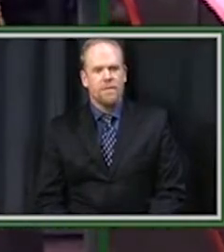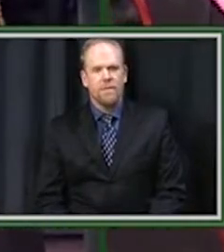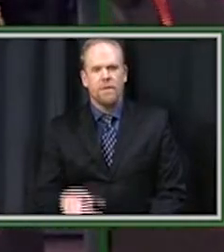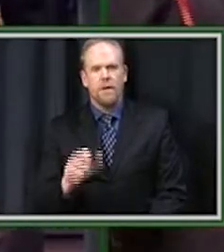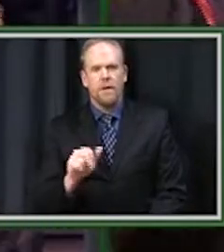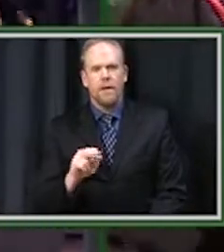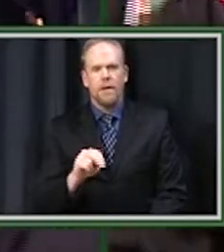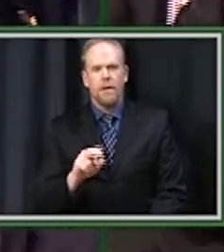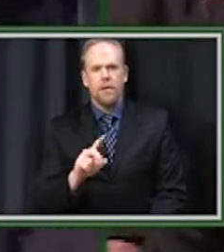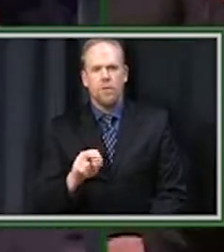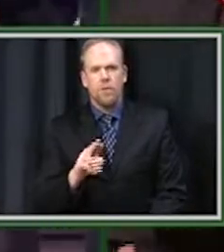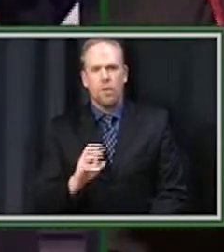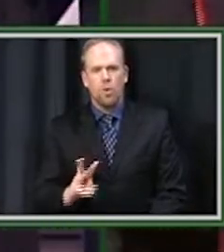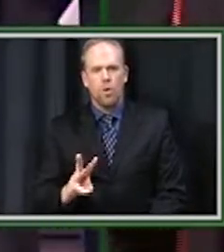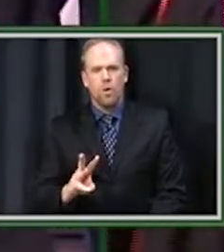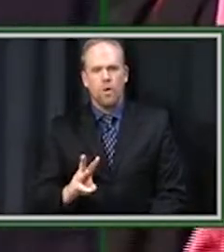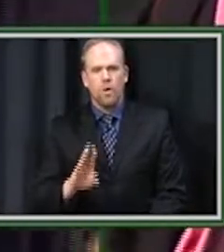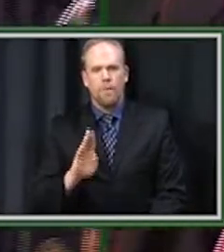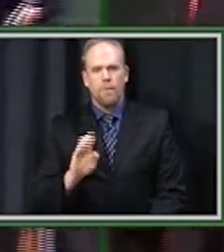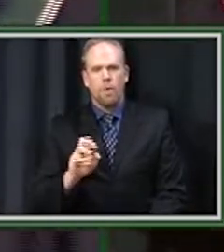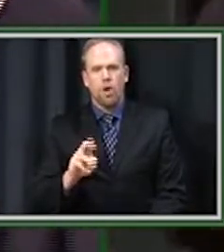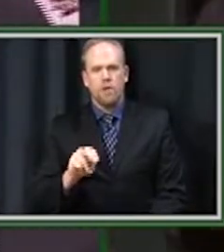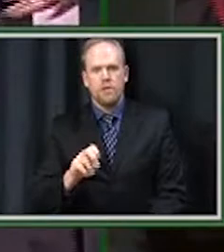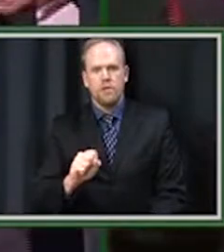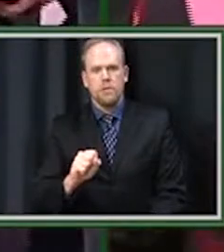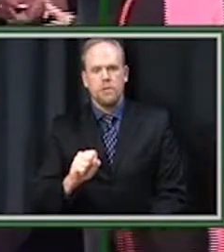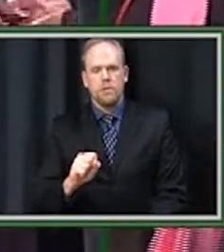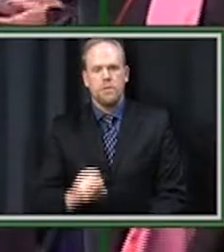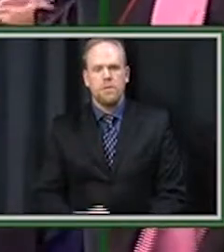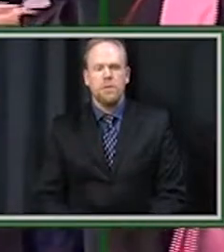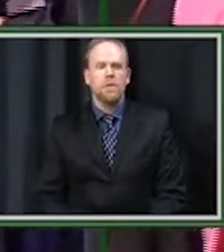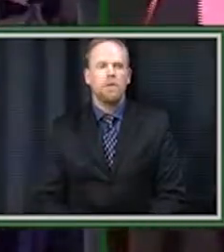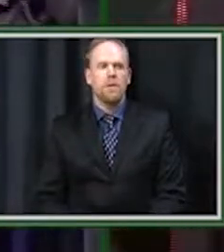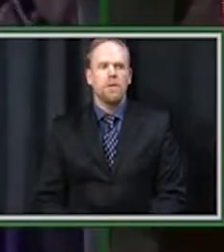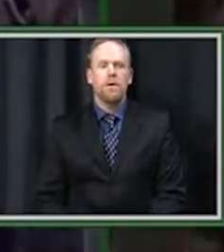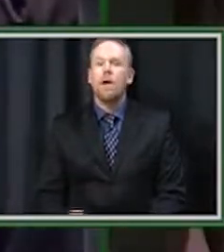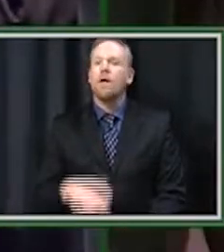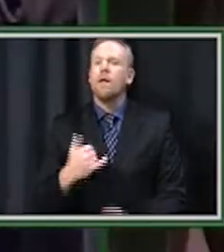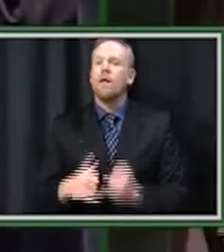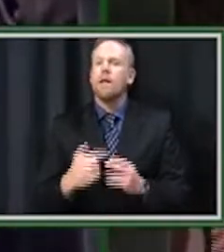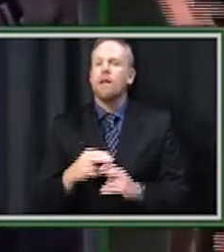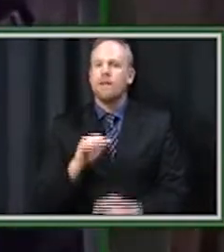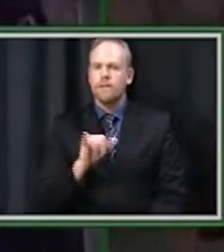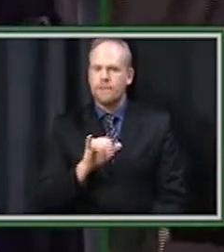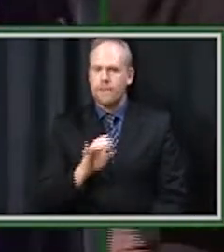Andrew Scott Mearns. Edwin W. Yee.